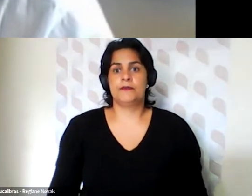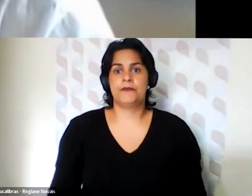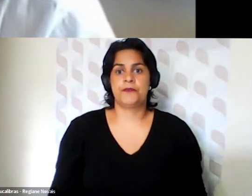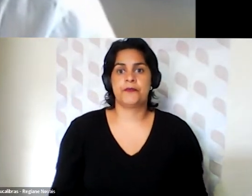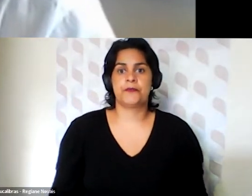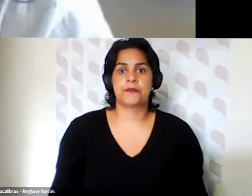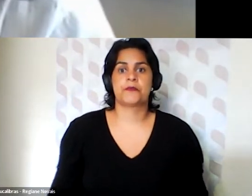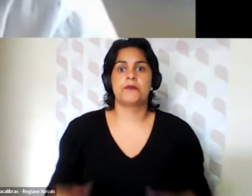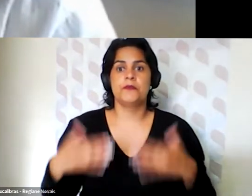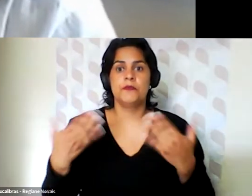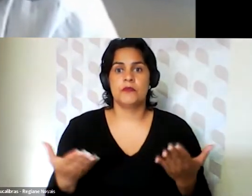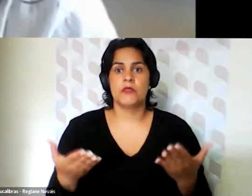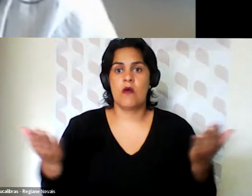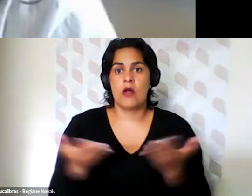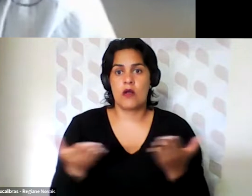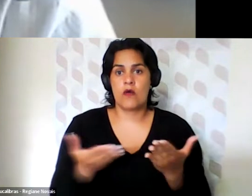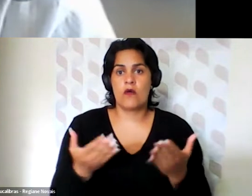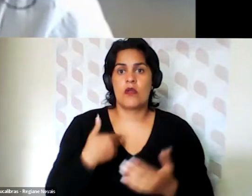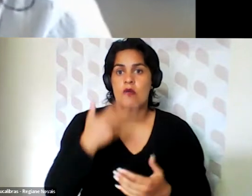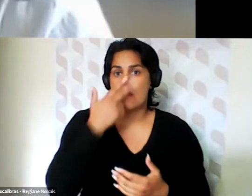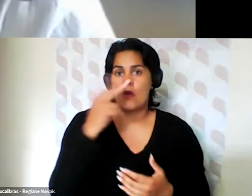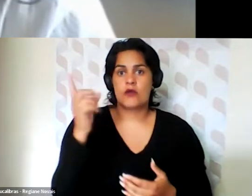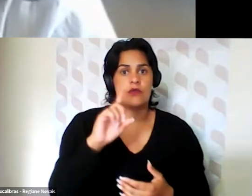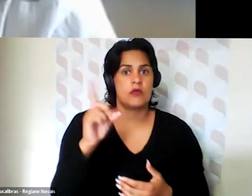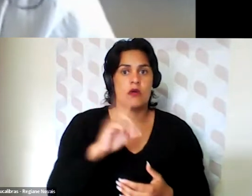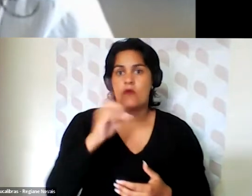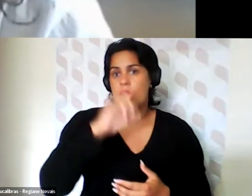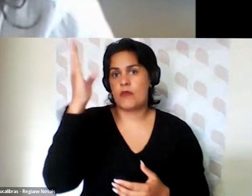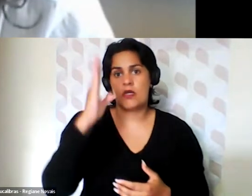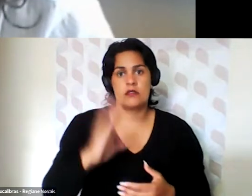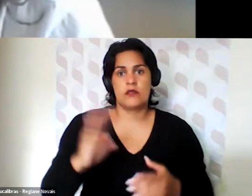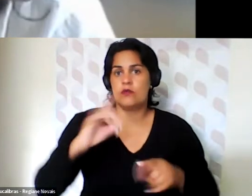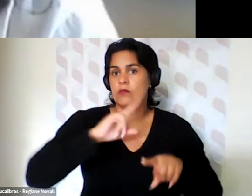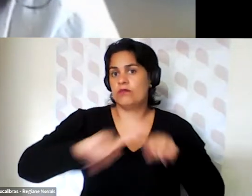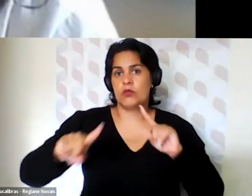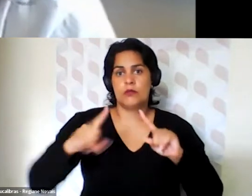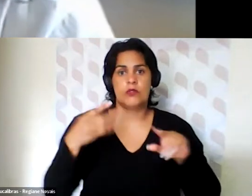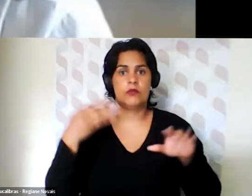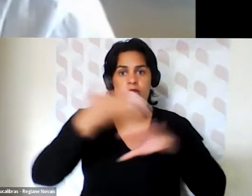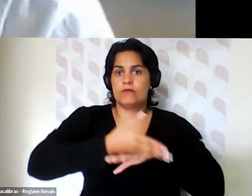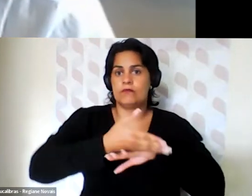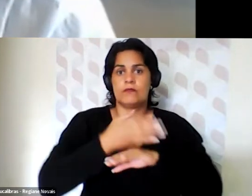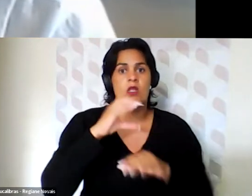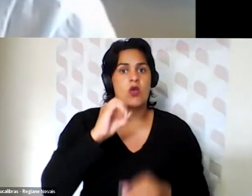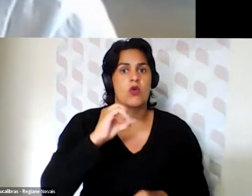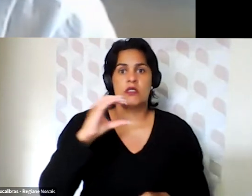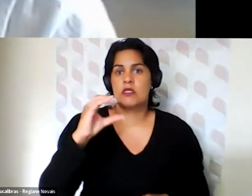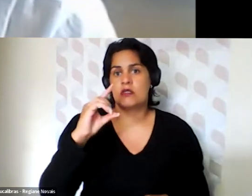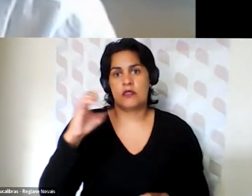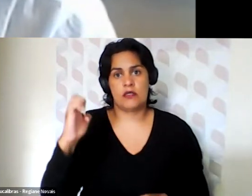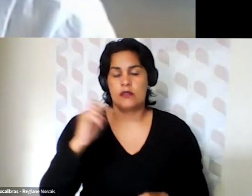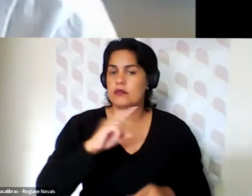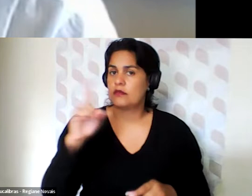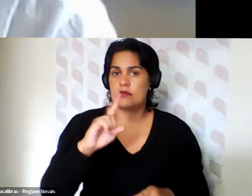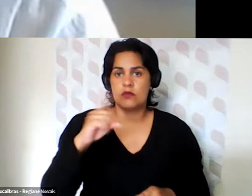of human rights and environmental protection, with dire effects for people, forests, and also for a good responsible